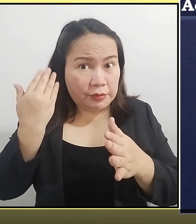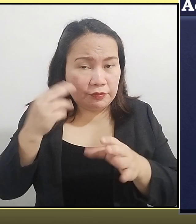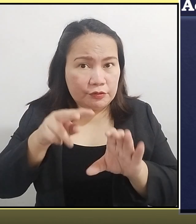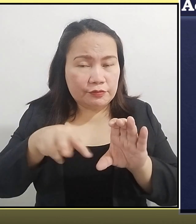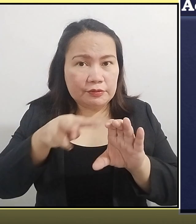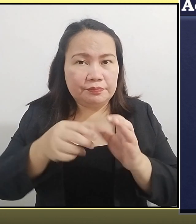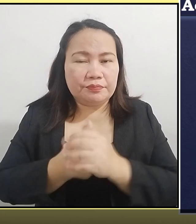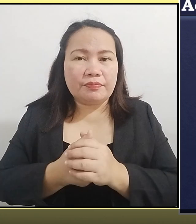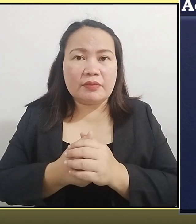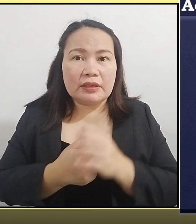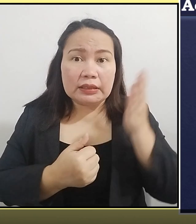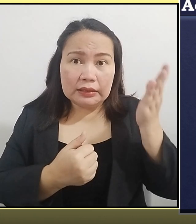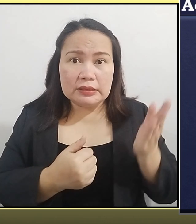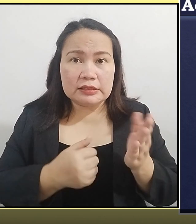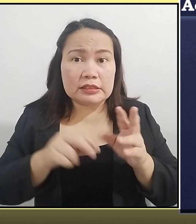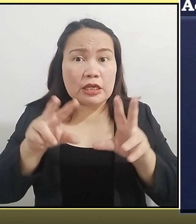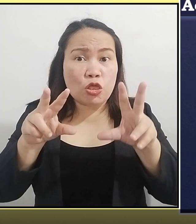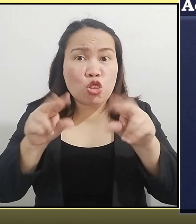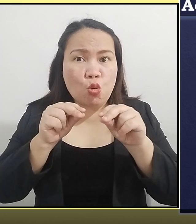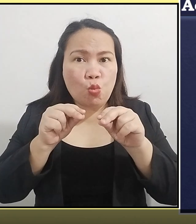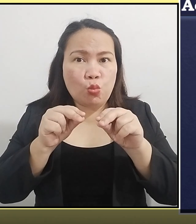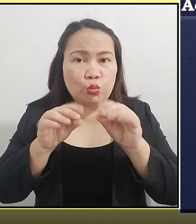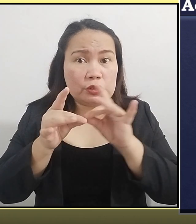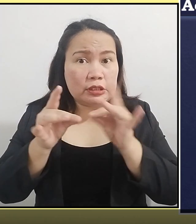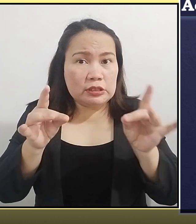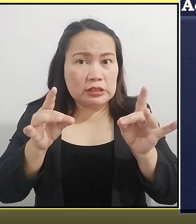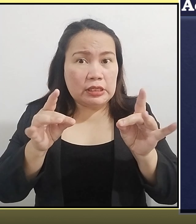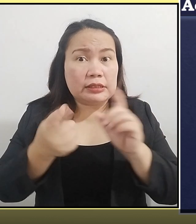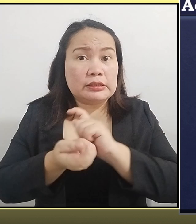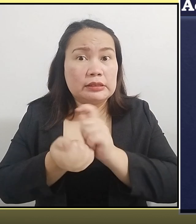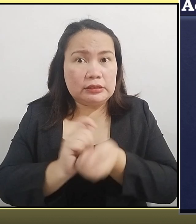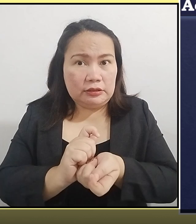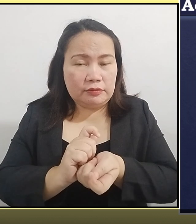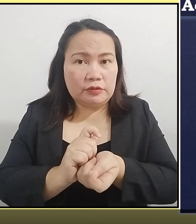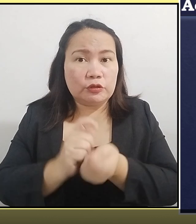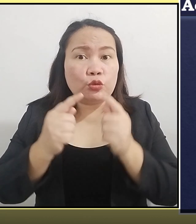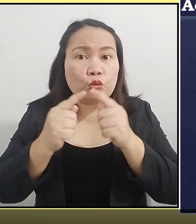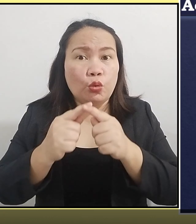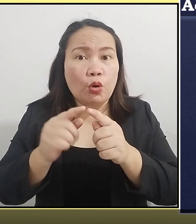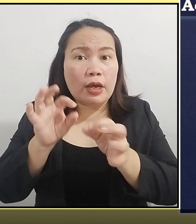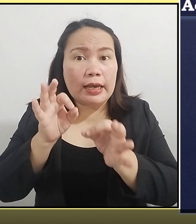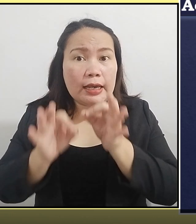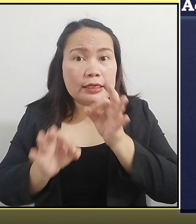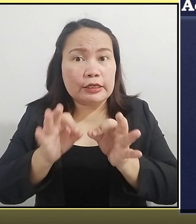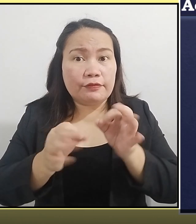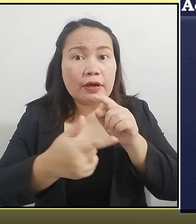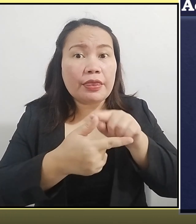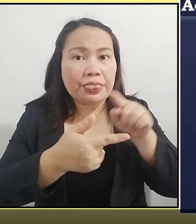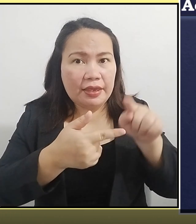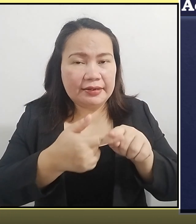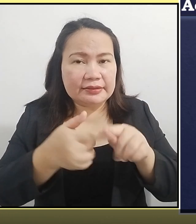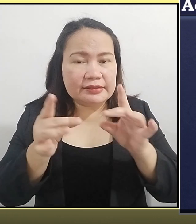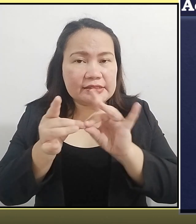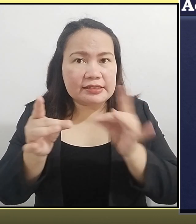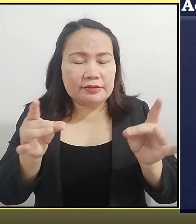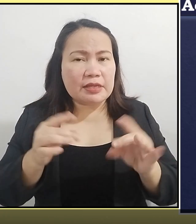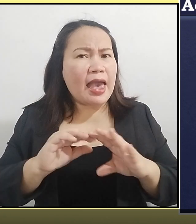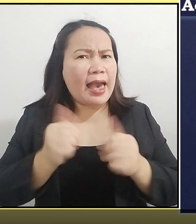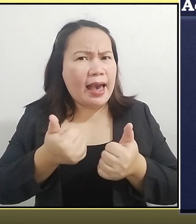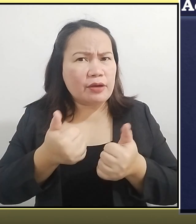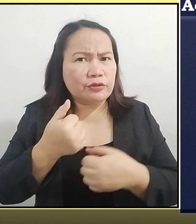no, ito yung gagawin nating if-then. So, paano natin gagawing if-then? Si